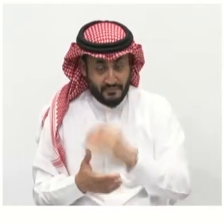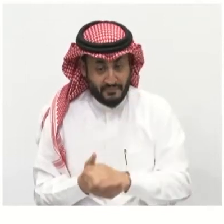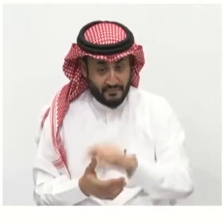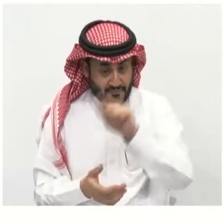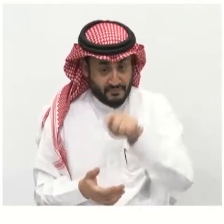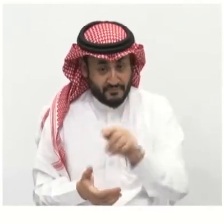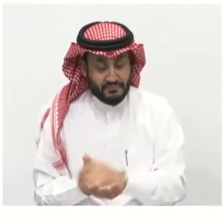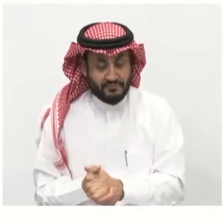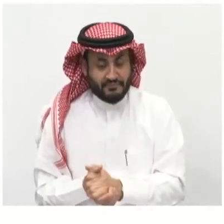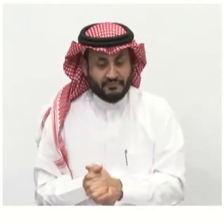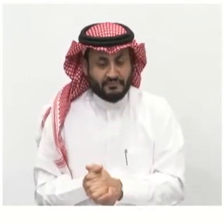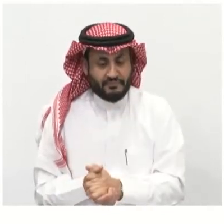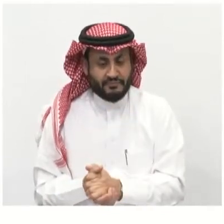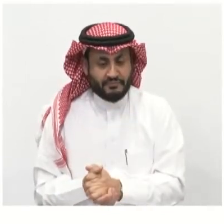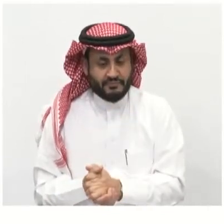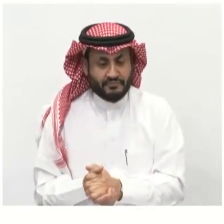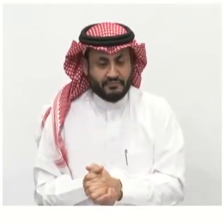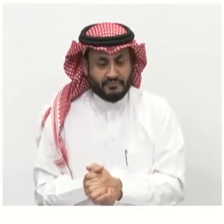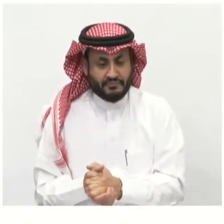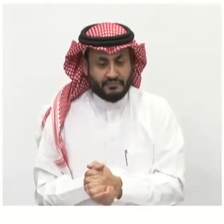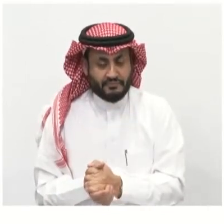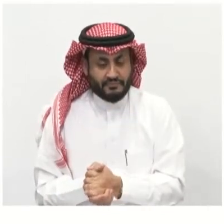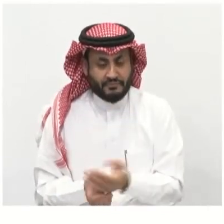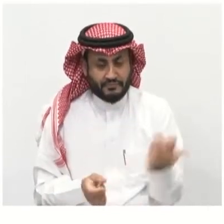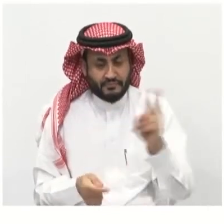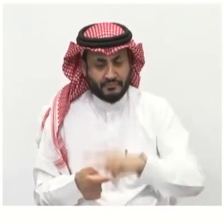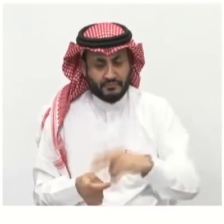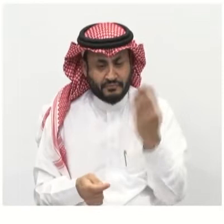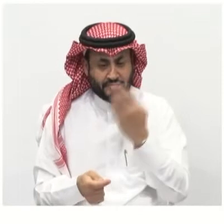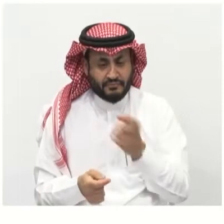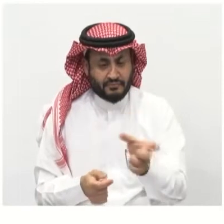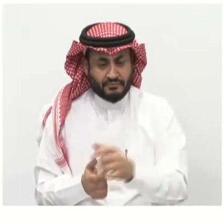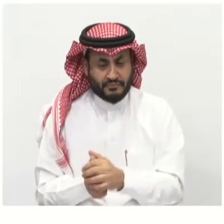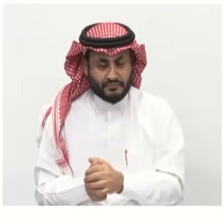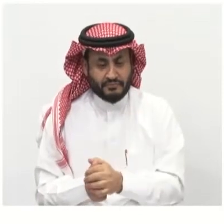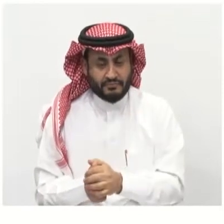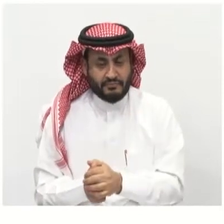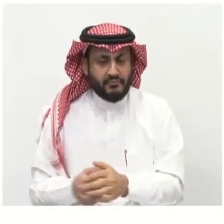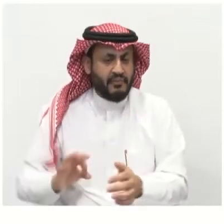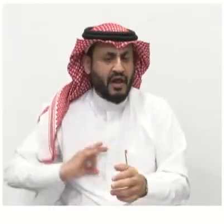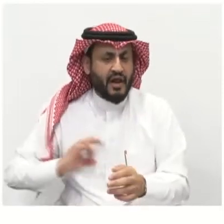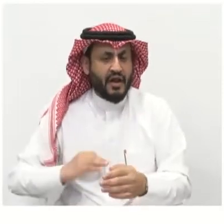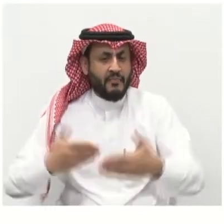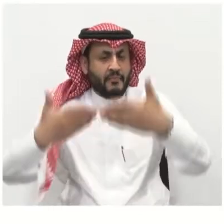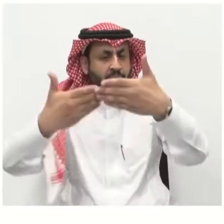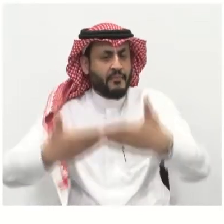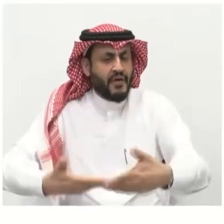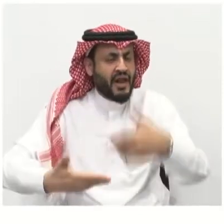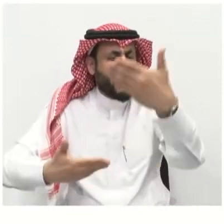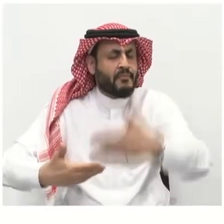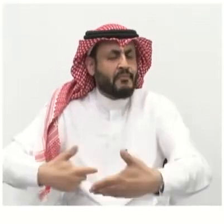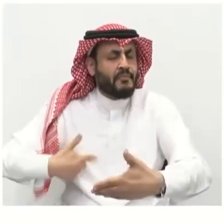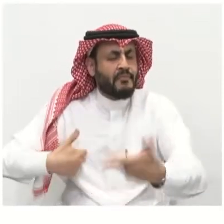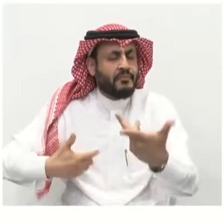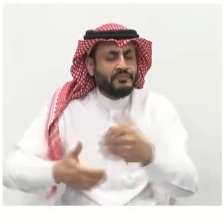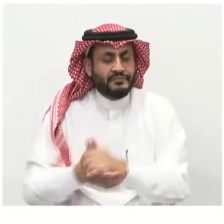back and read. How does that sound? So let's read the questions together. Lemma loves to paint on a... She likes to